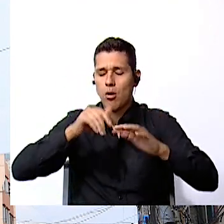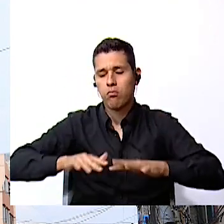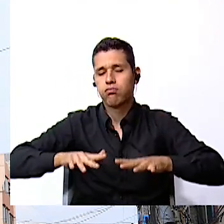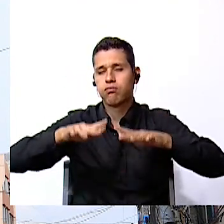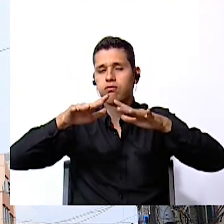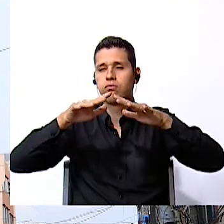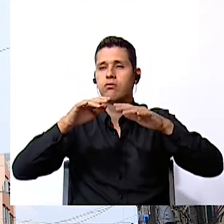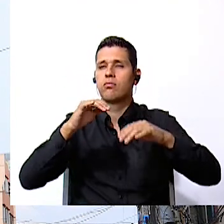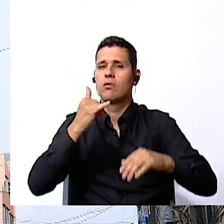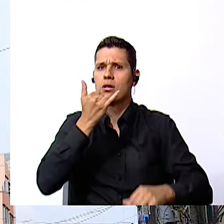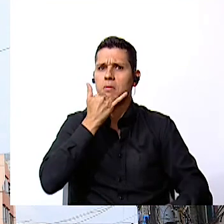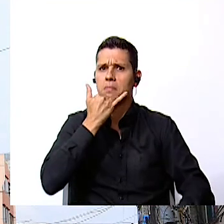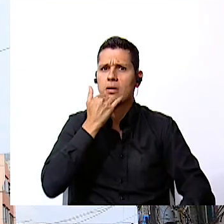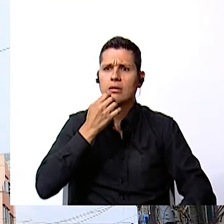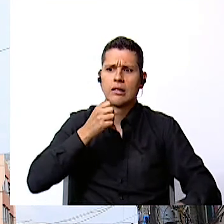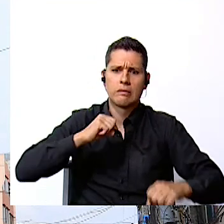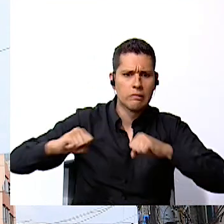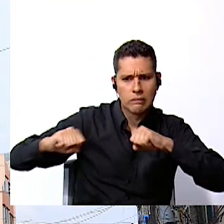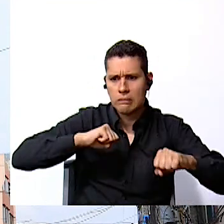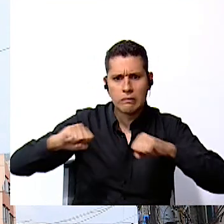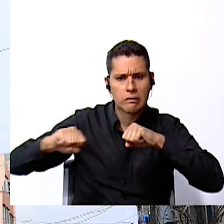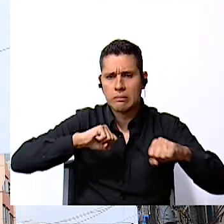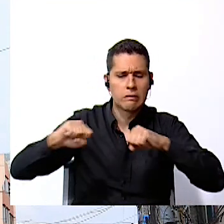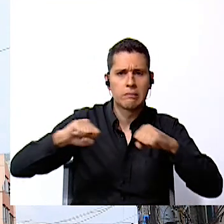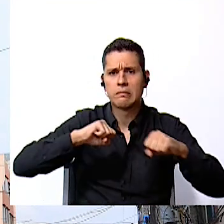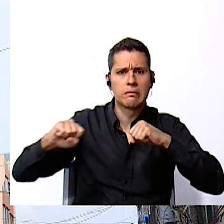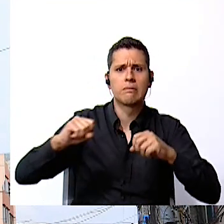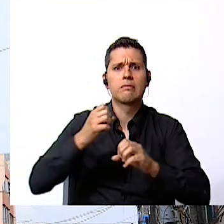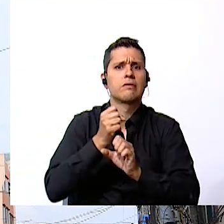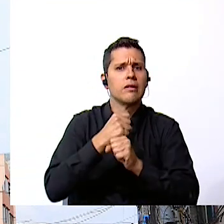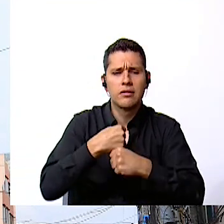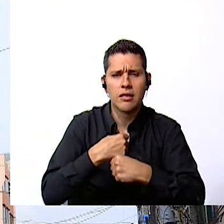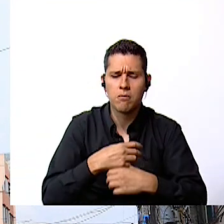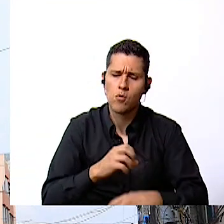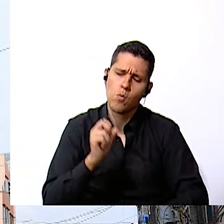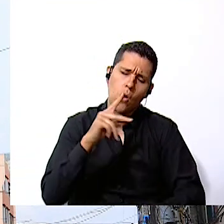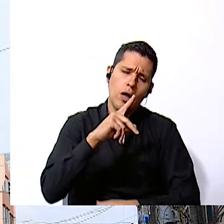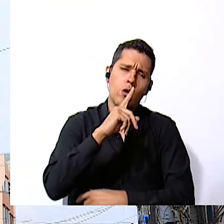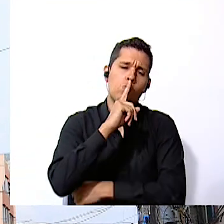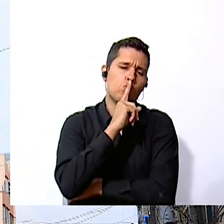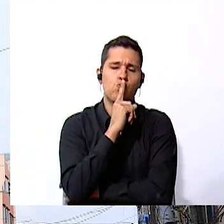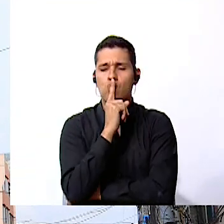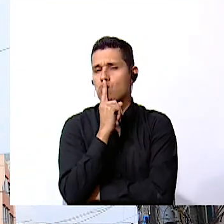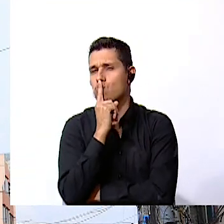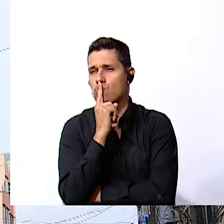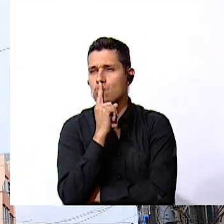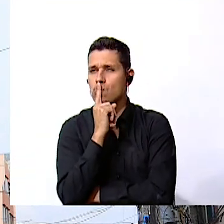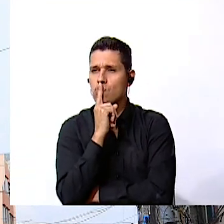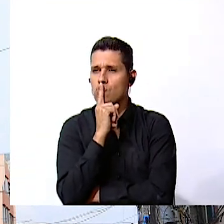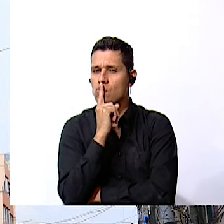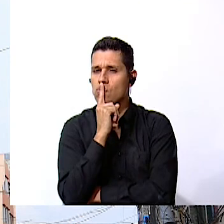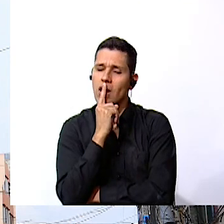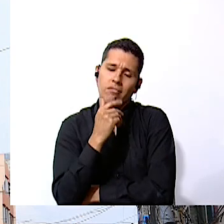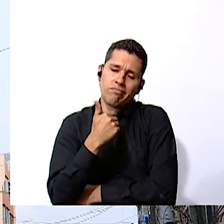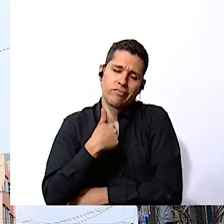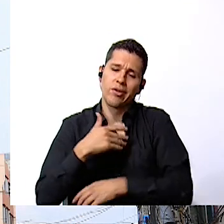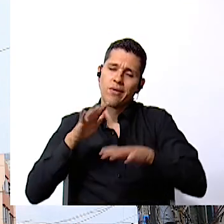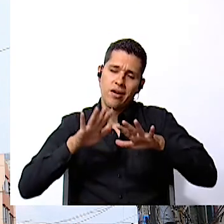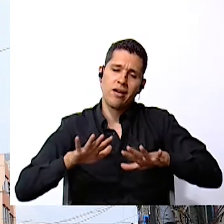is an earthquake? What should I do? Well, I should come down.